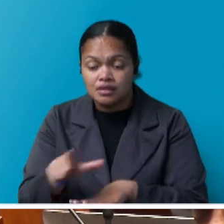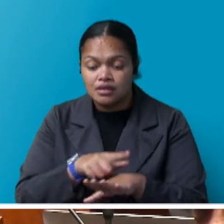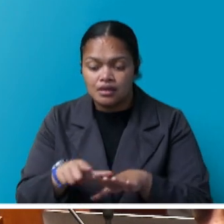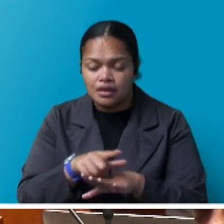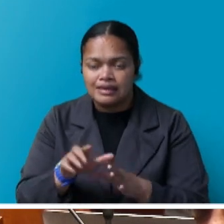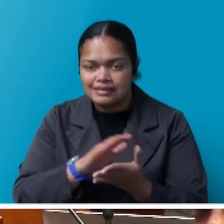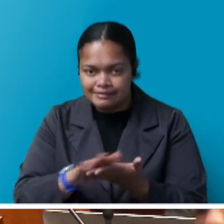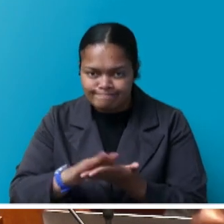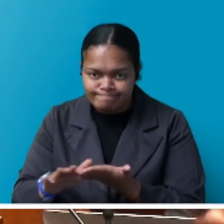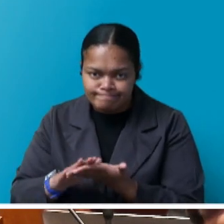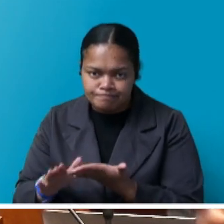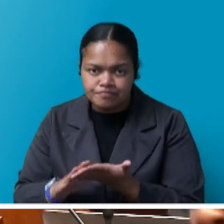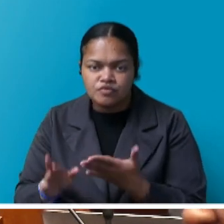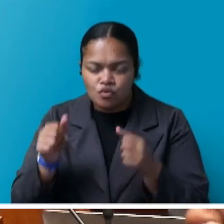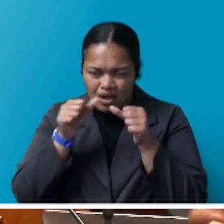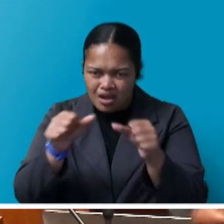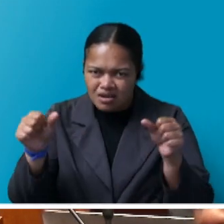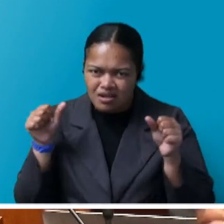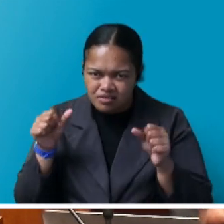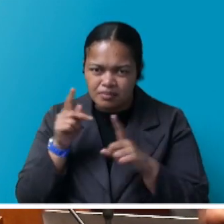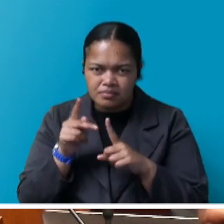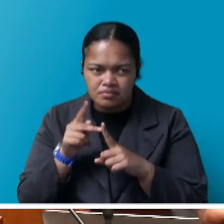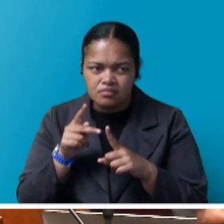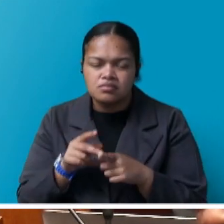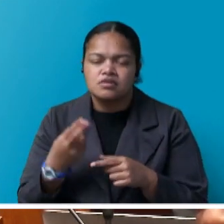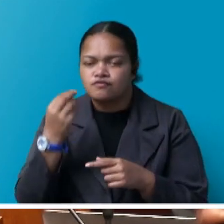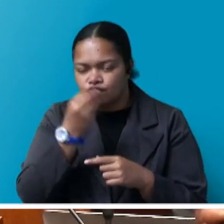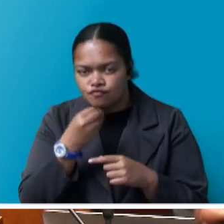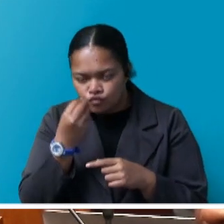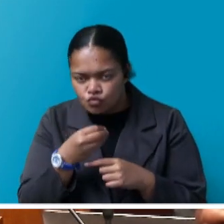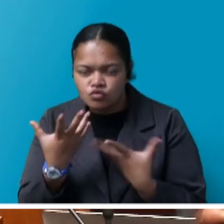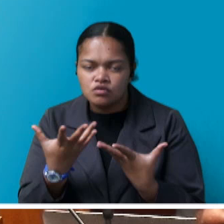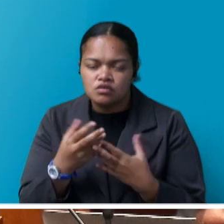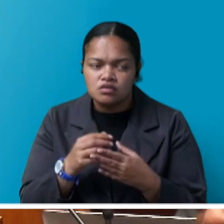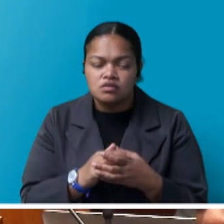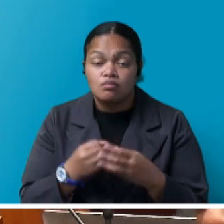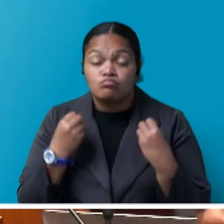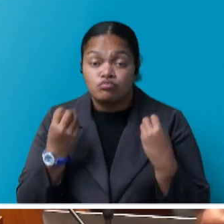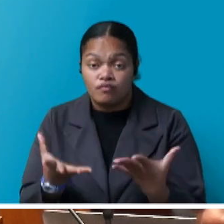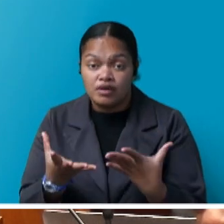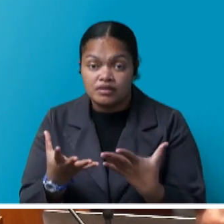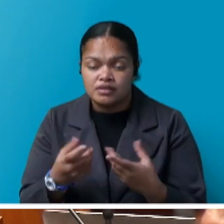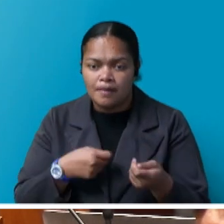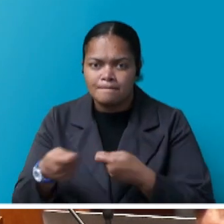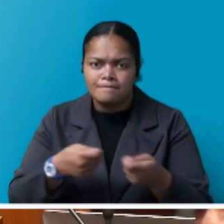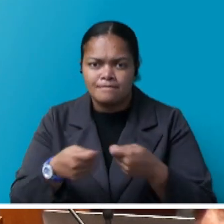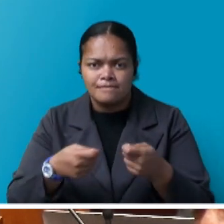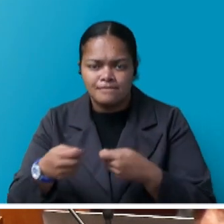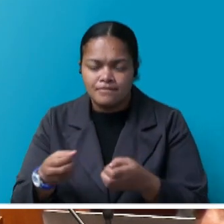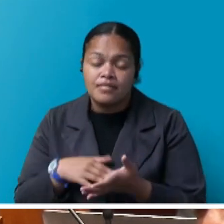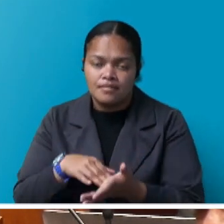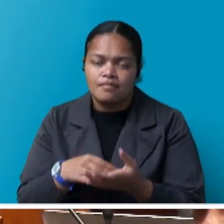purposes, granting farm implements and food processing equipment, providing market access, as well as helping provide